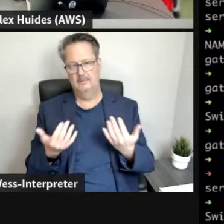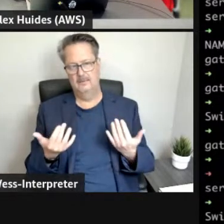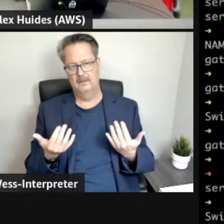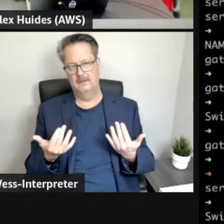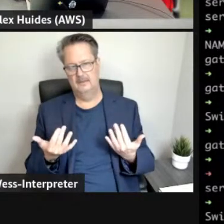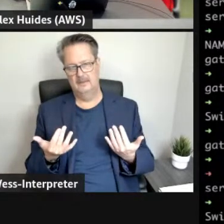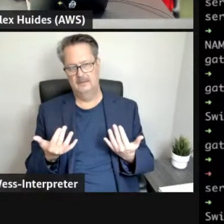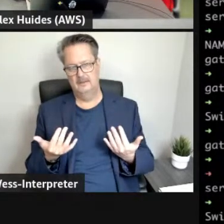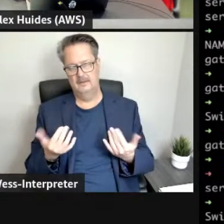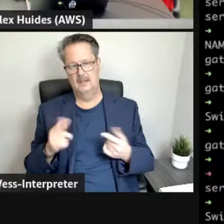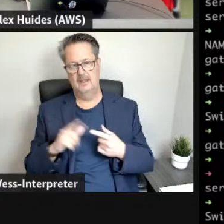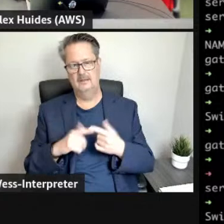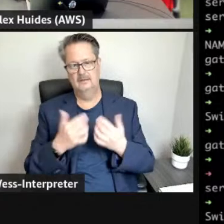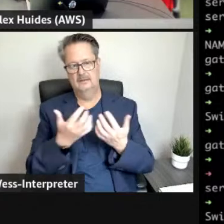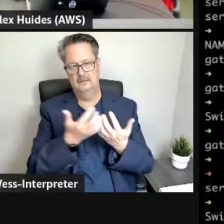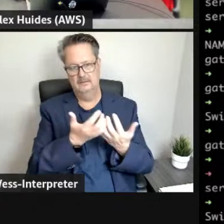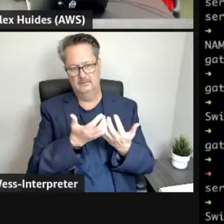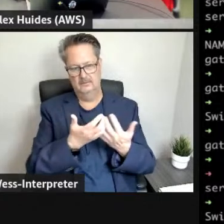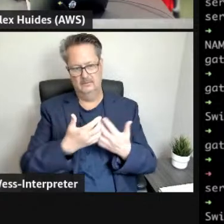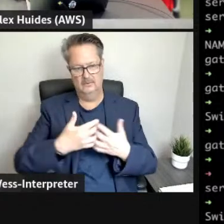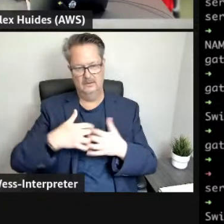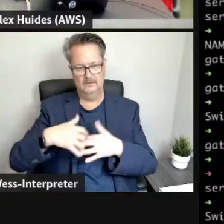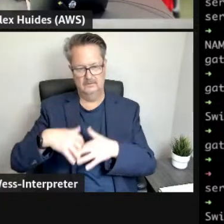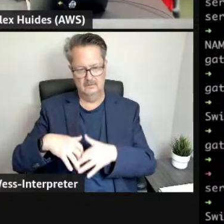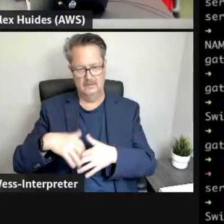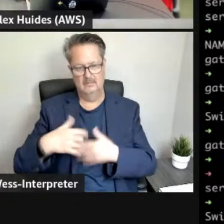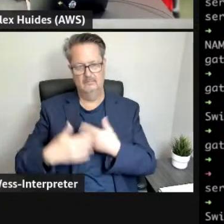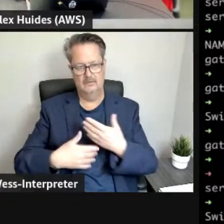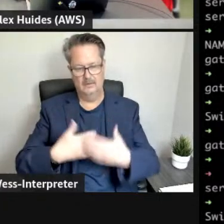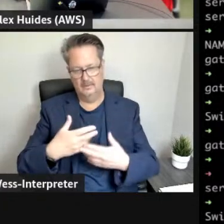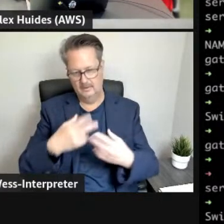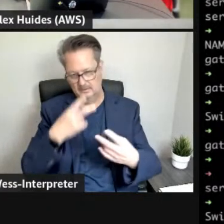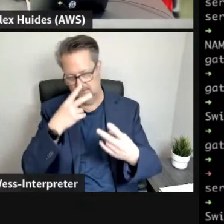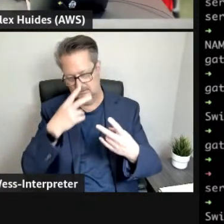is reconciling, still creating progress. We can see,